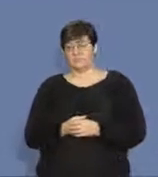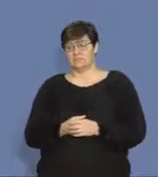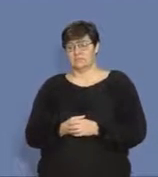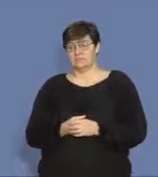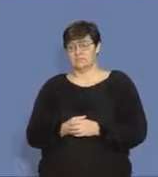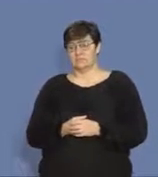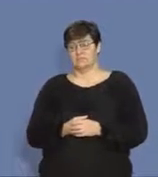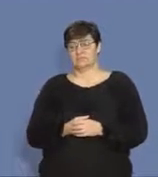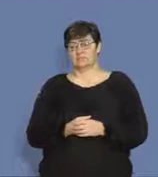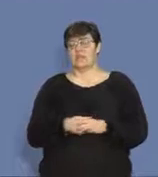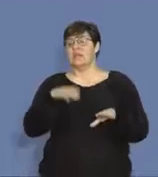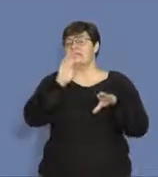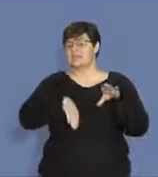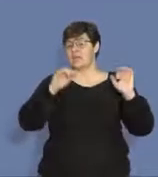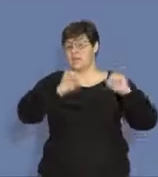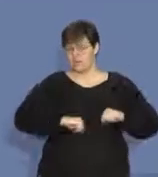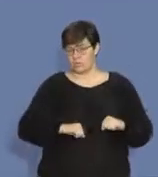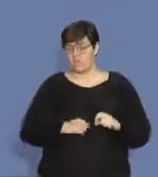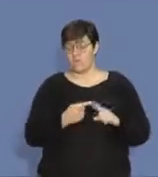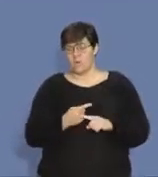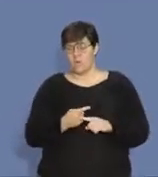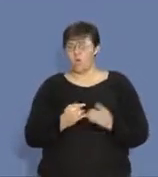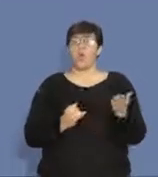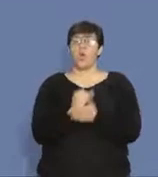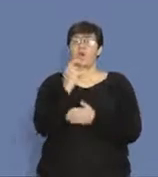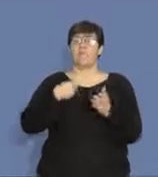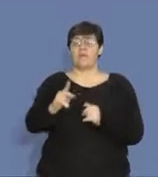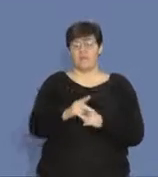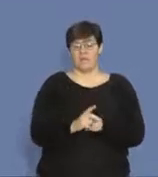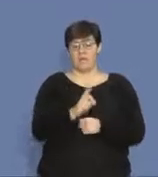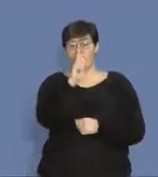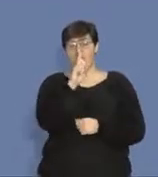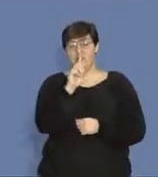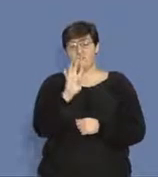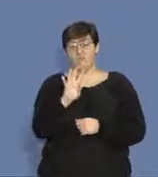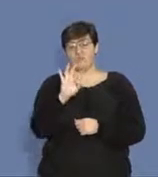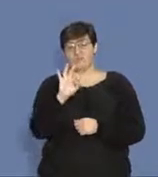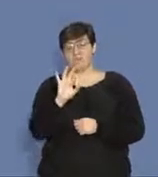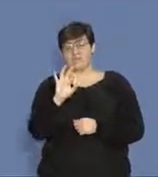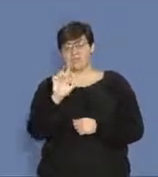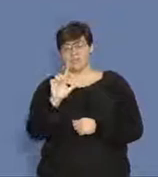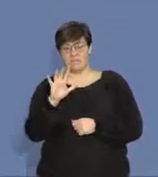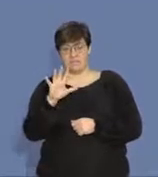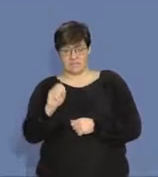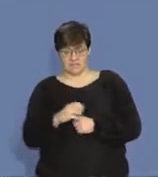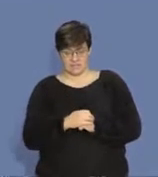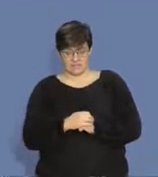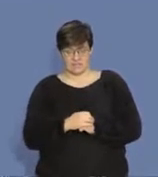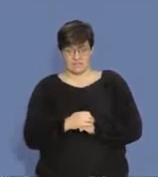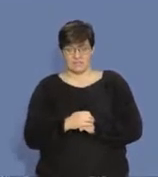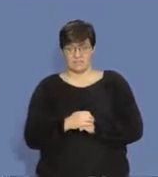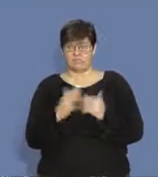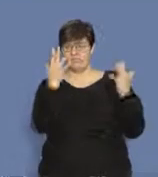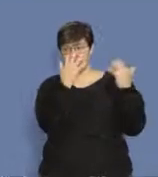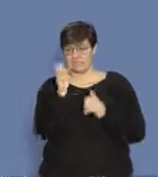Discounts allowed to debtors for early settlements was 143,750. Again, let's do a calculation